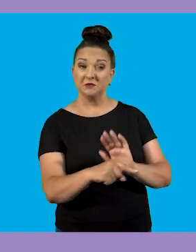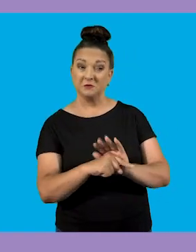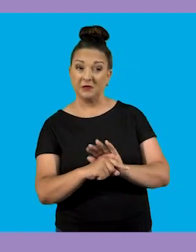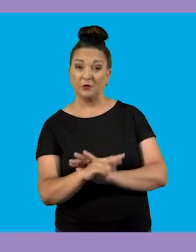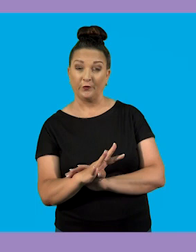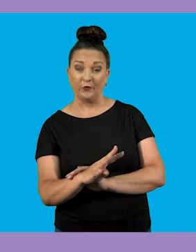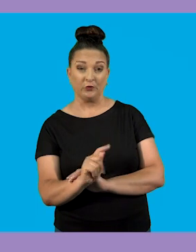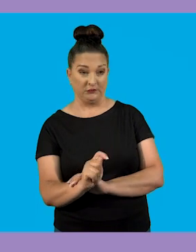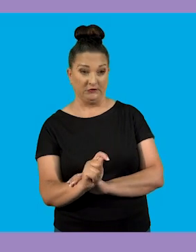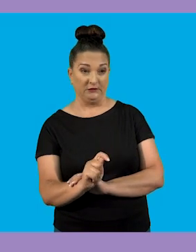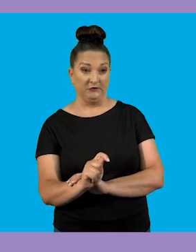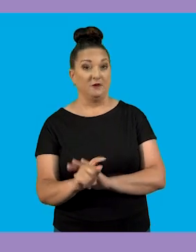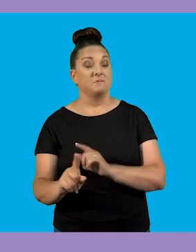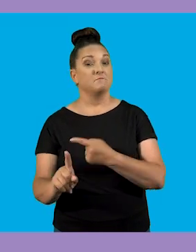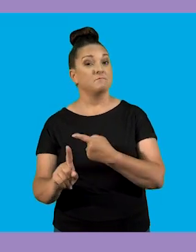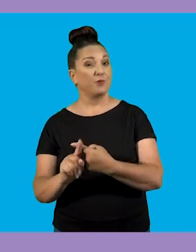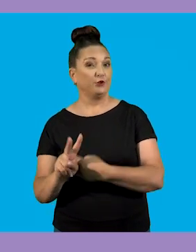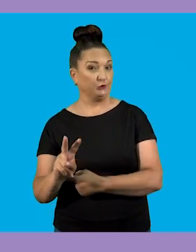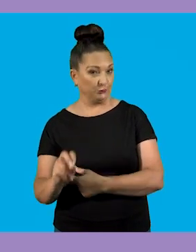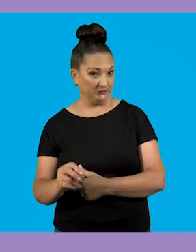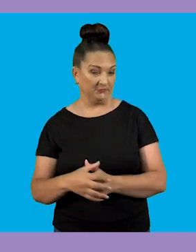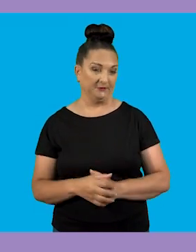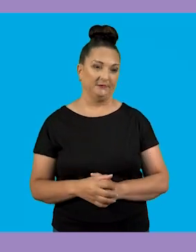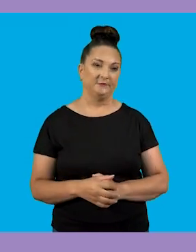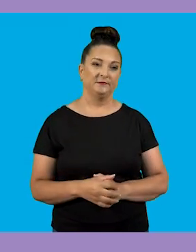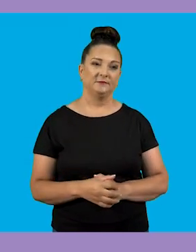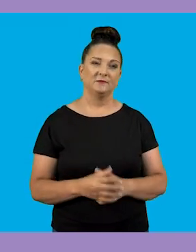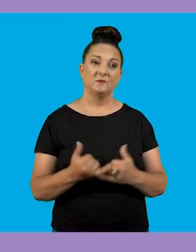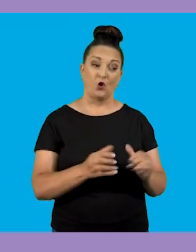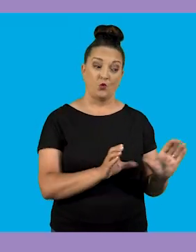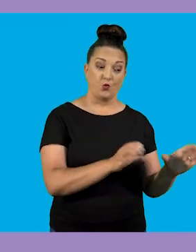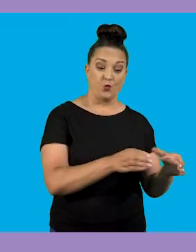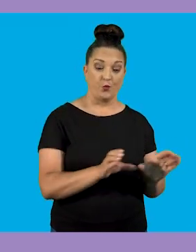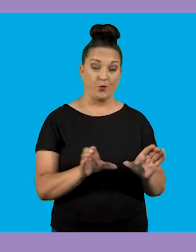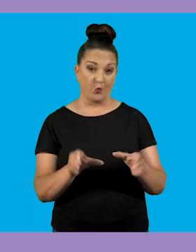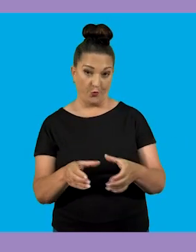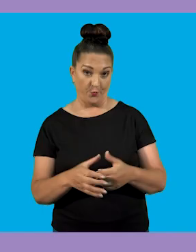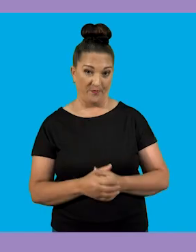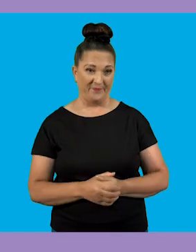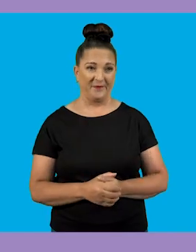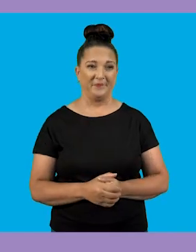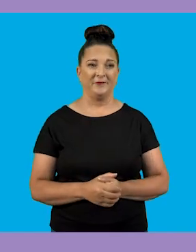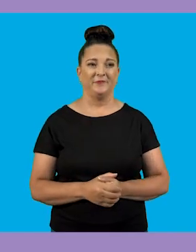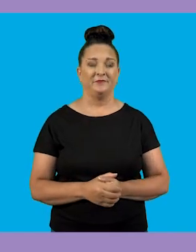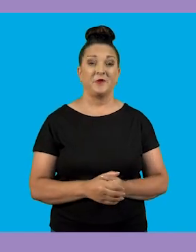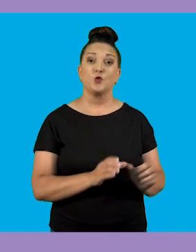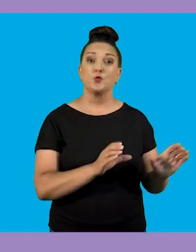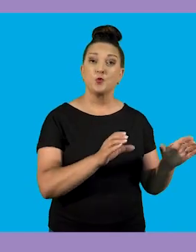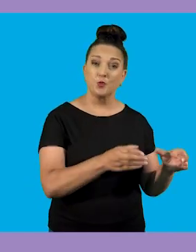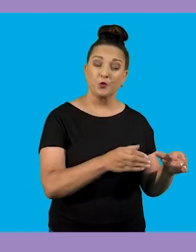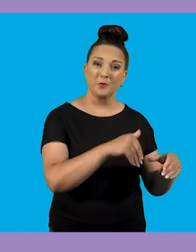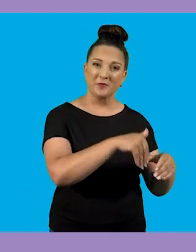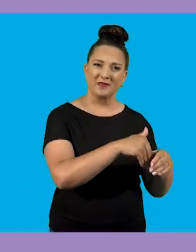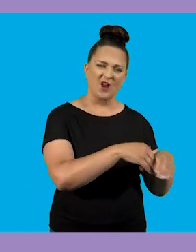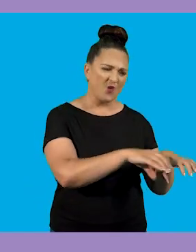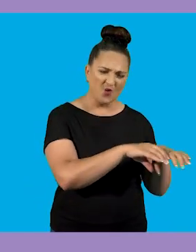5t minus 4t plus 20. We're going to group them. And